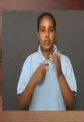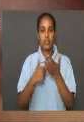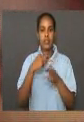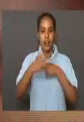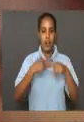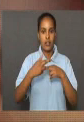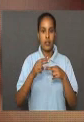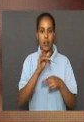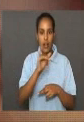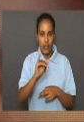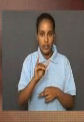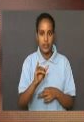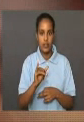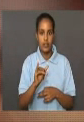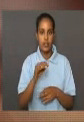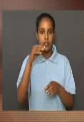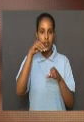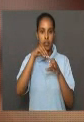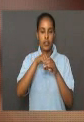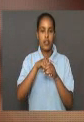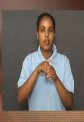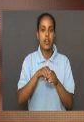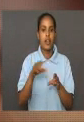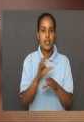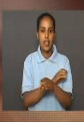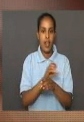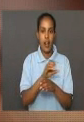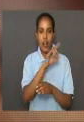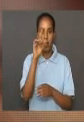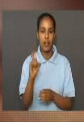reaction would look like in a cell.